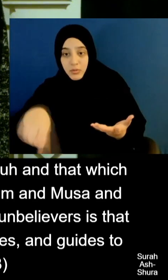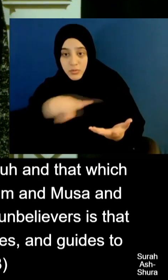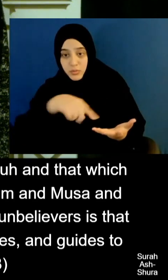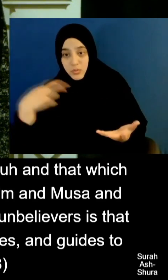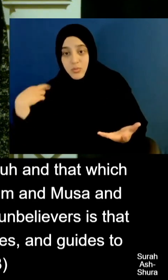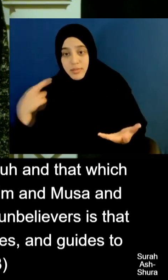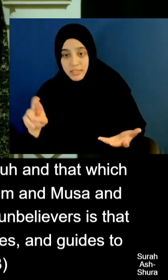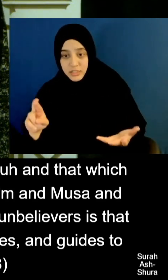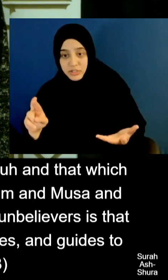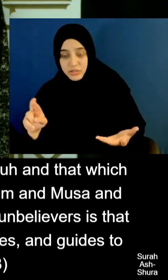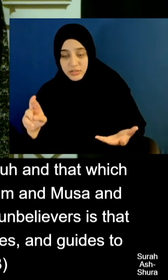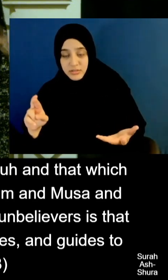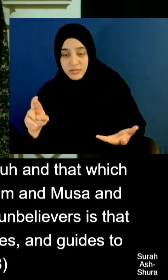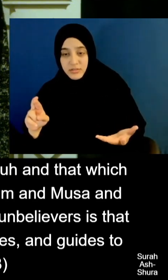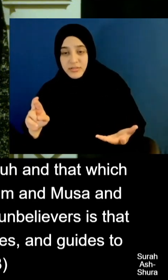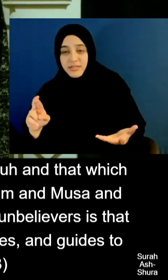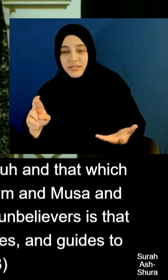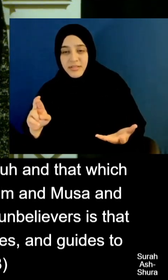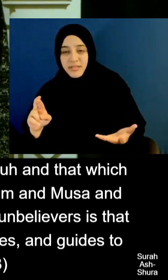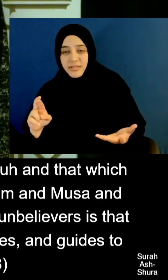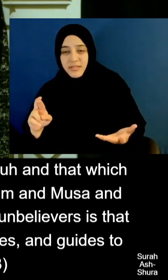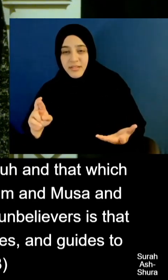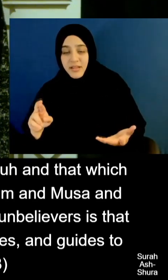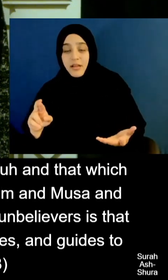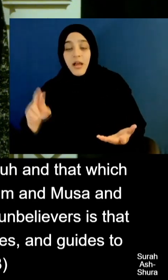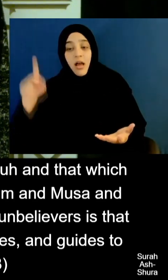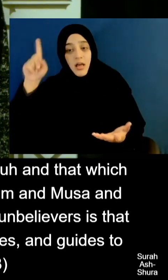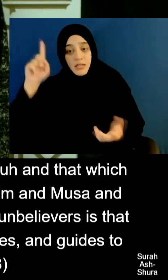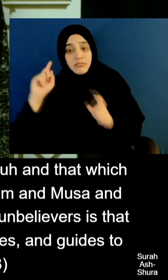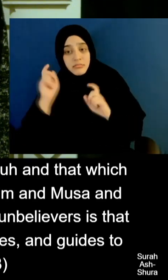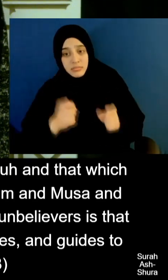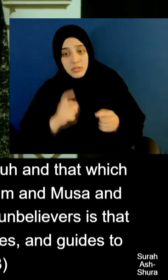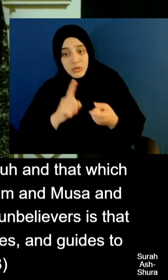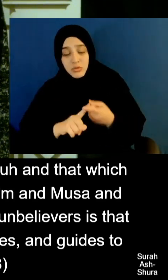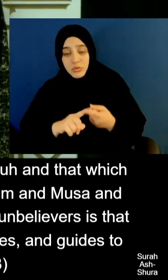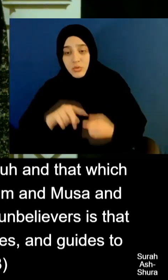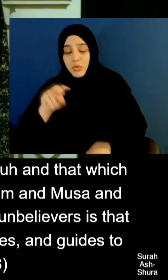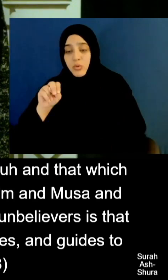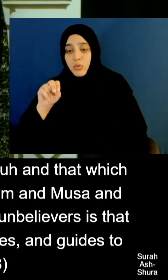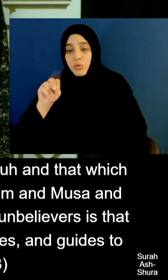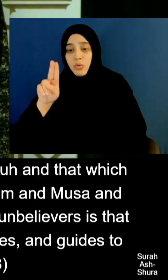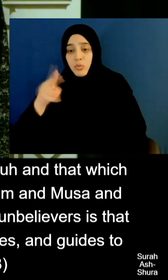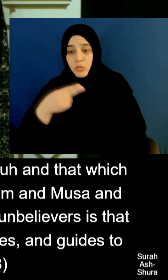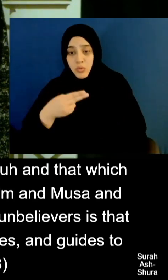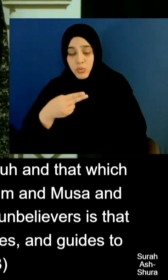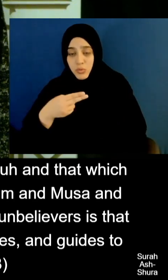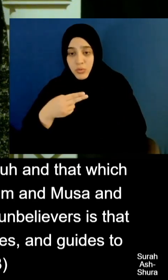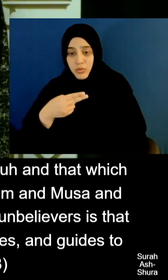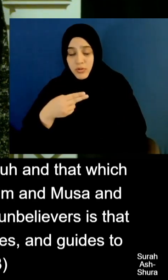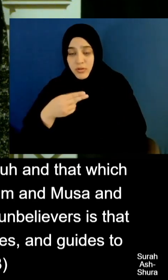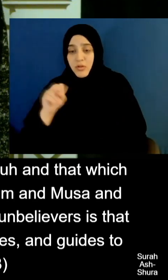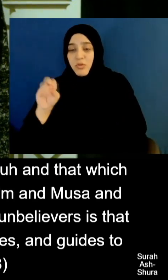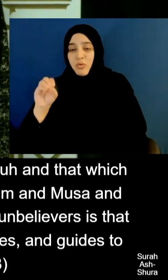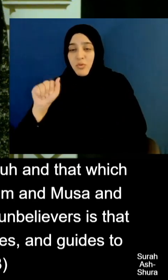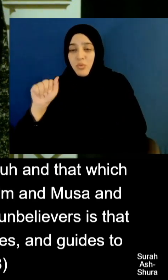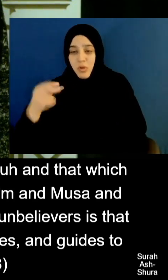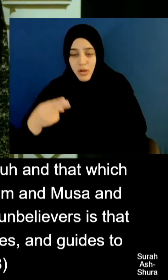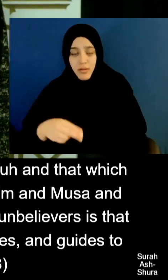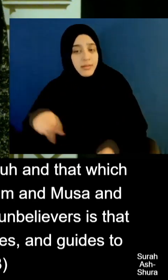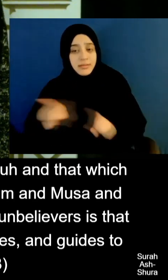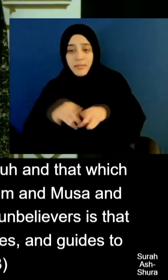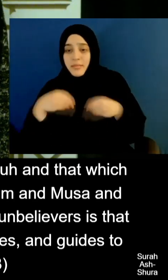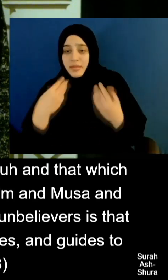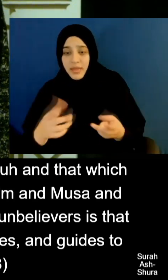Or he ordains religion upon Nuh alayhi salam. And the same thing he ordained to Ibrahim, Musa, and